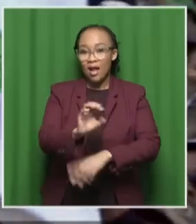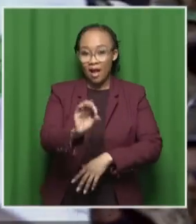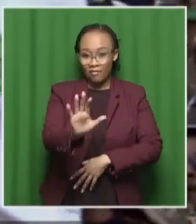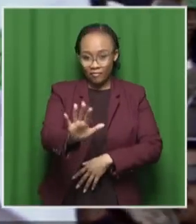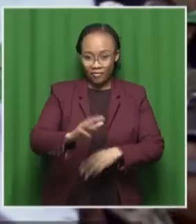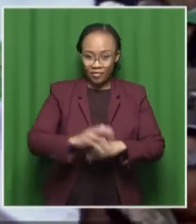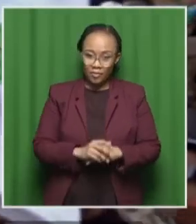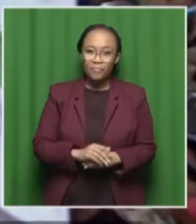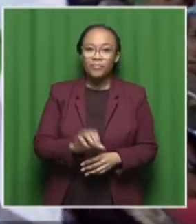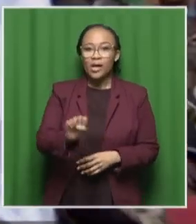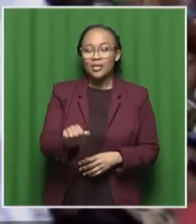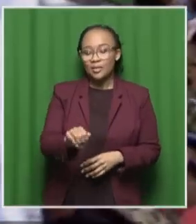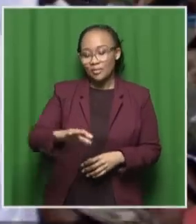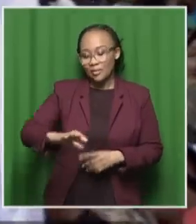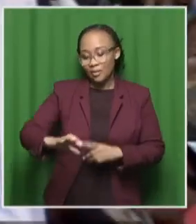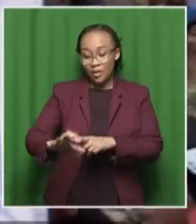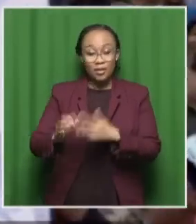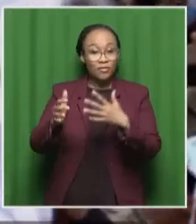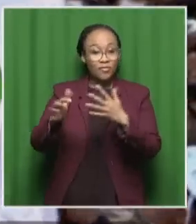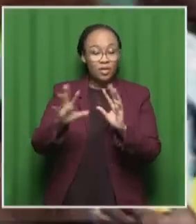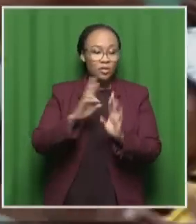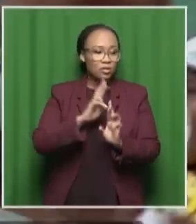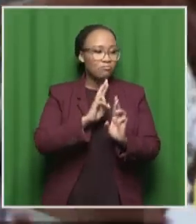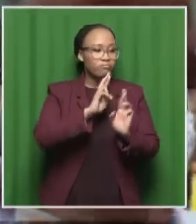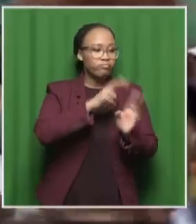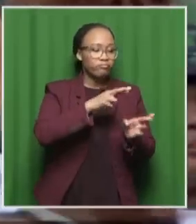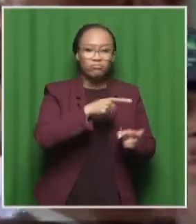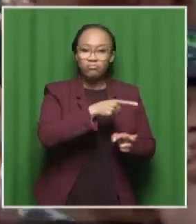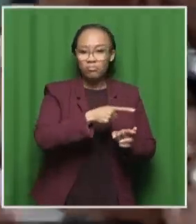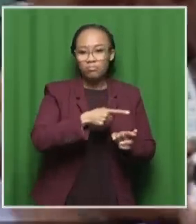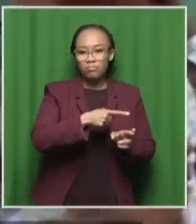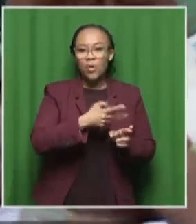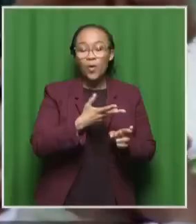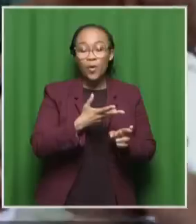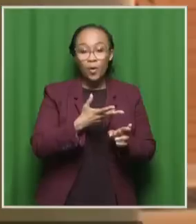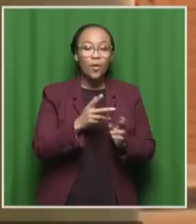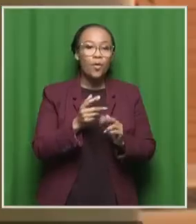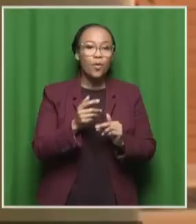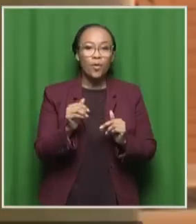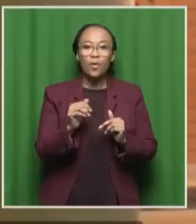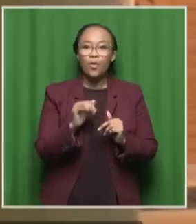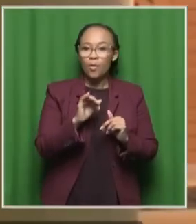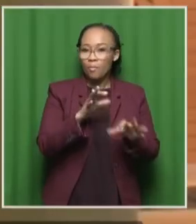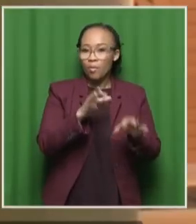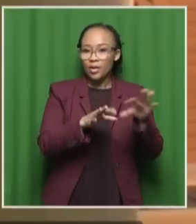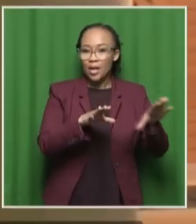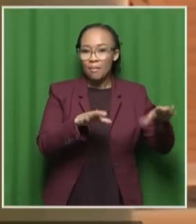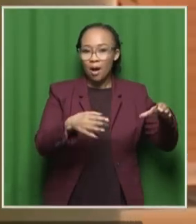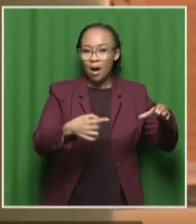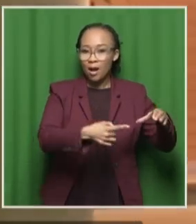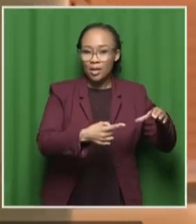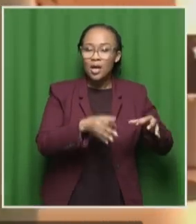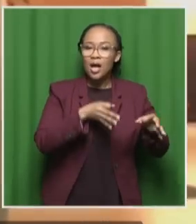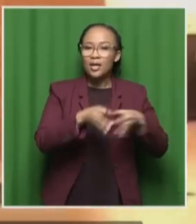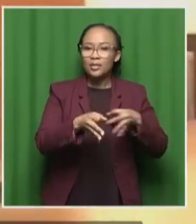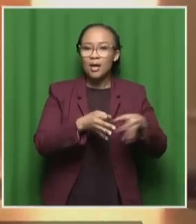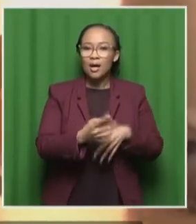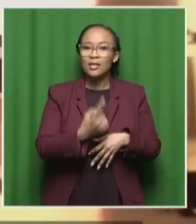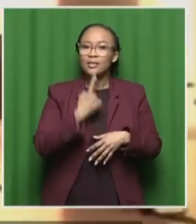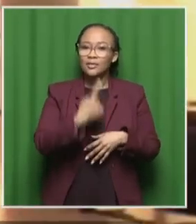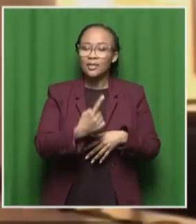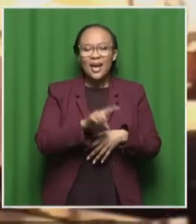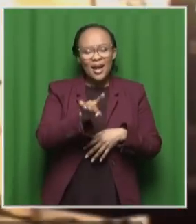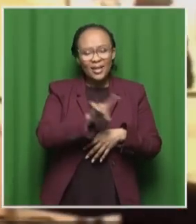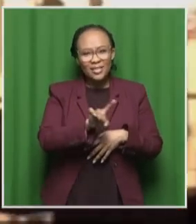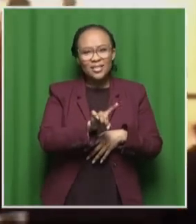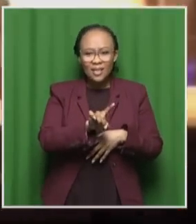action, the SABC recently responded to the party's cease and desist, describing the MK party's